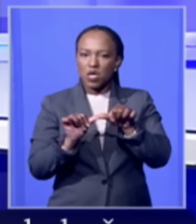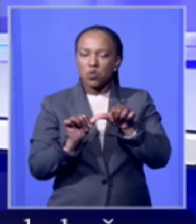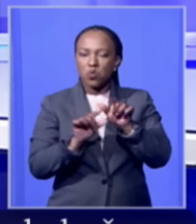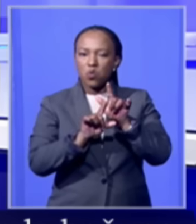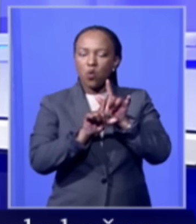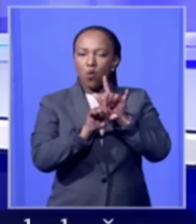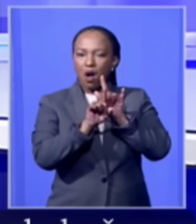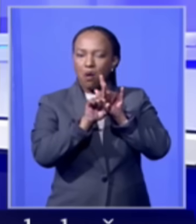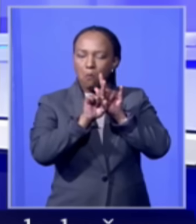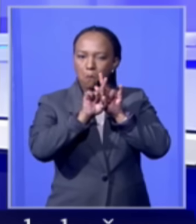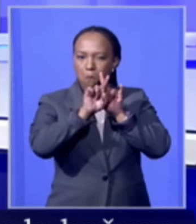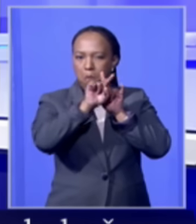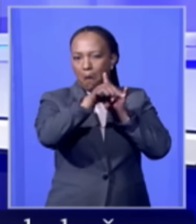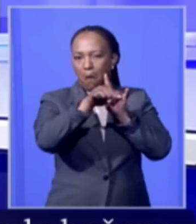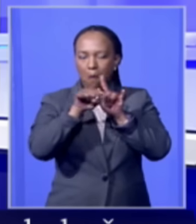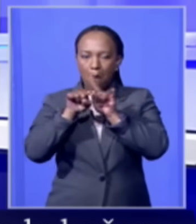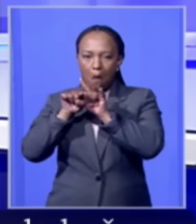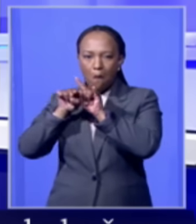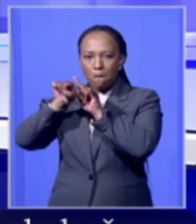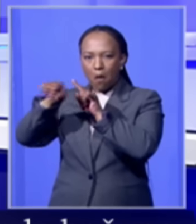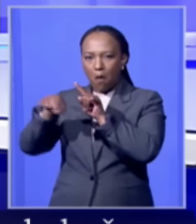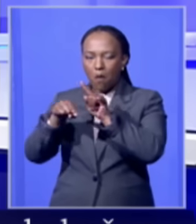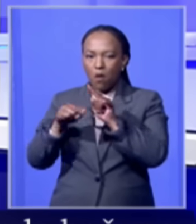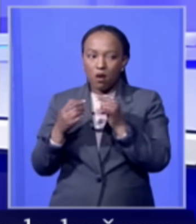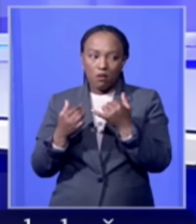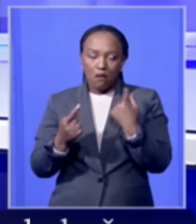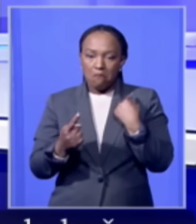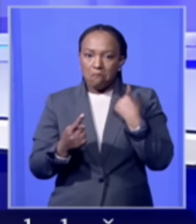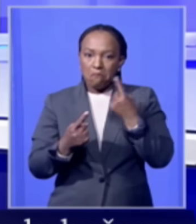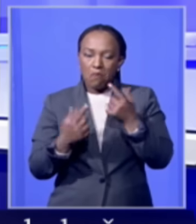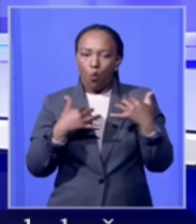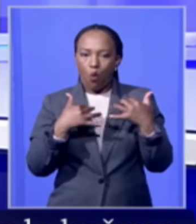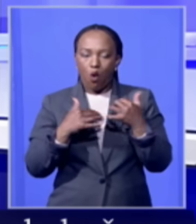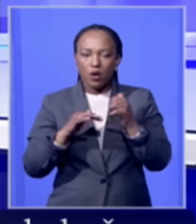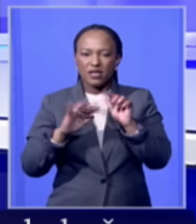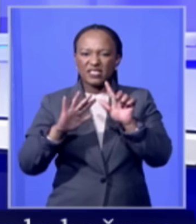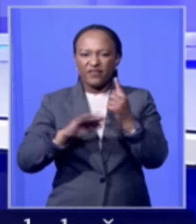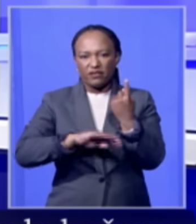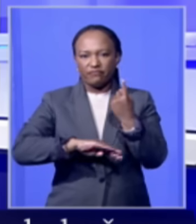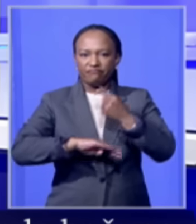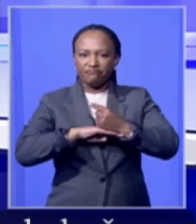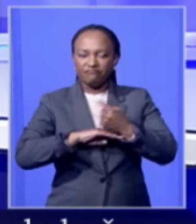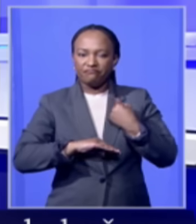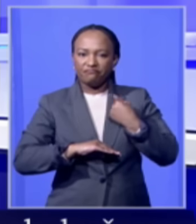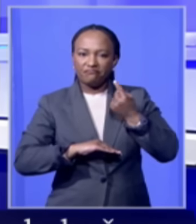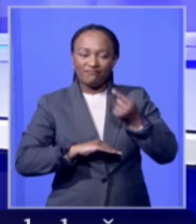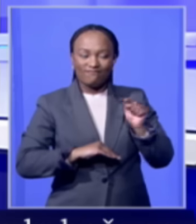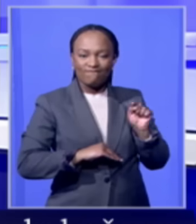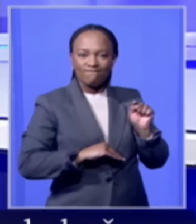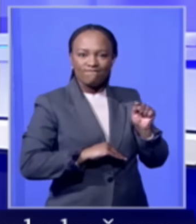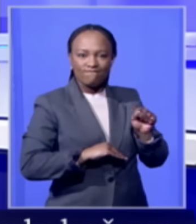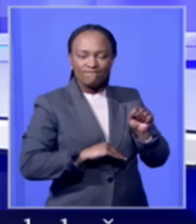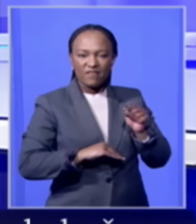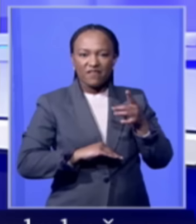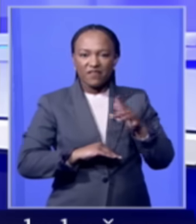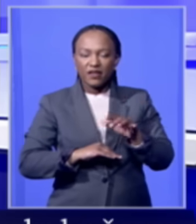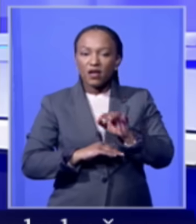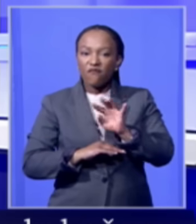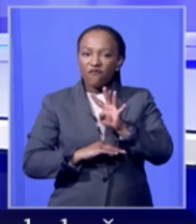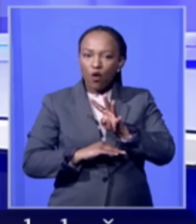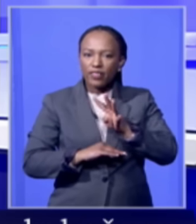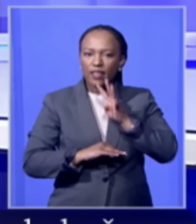ntwa e tsene letšatšing la bošupa go tloga mola e thomago bekeng ya go feta Iran e thakgotše mesebo ya lefaufaung ye 400